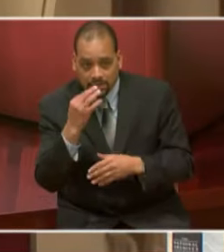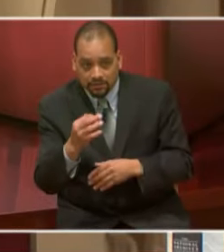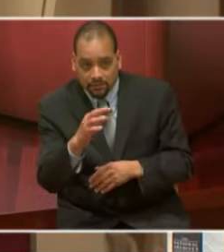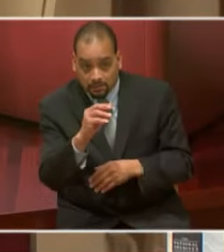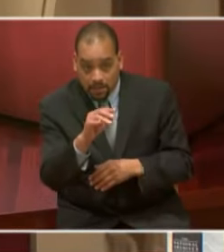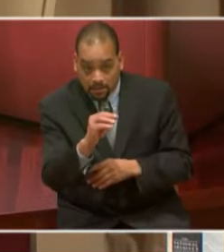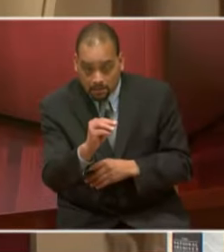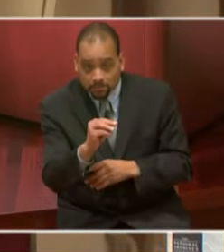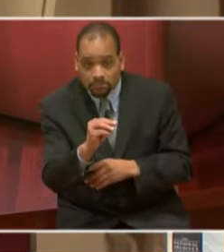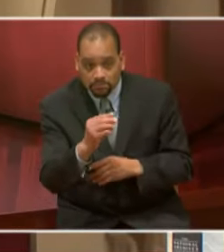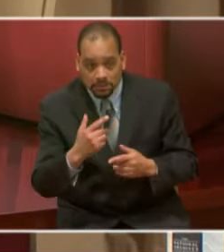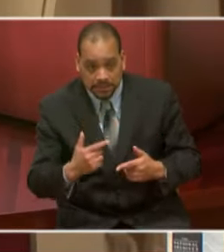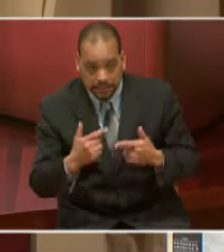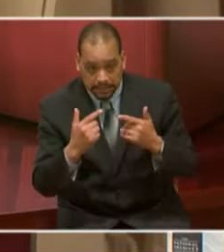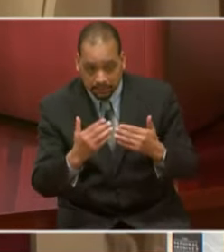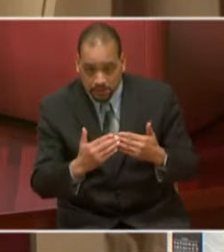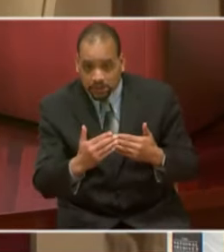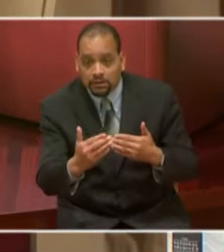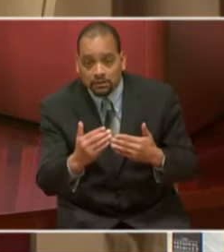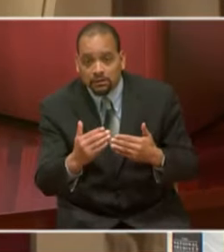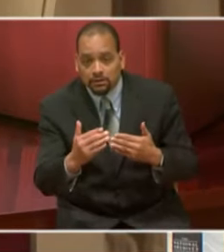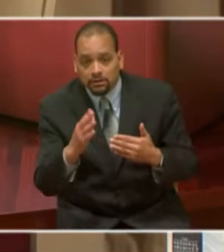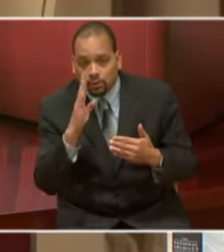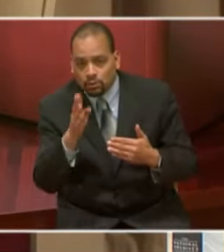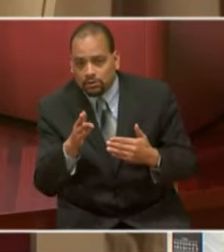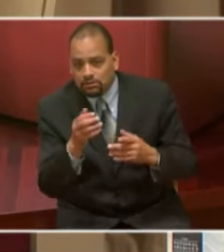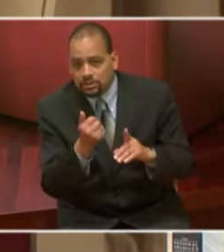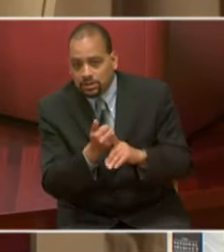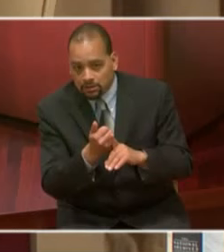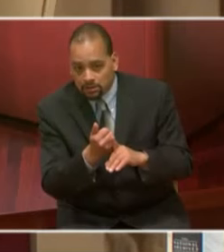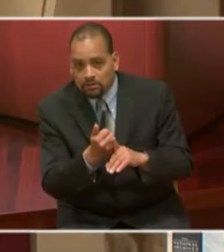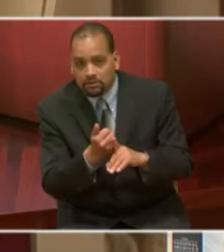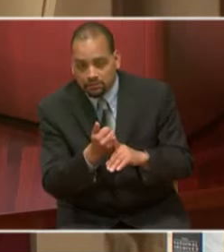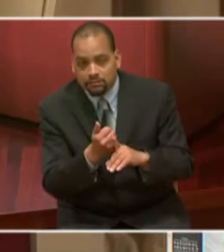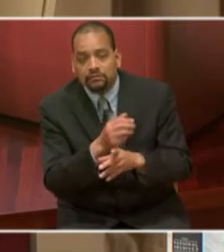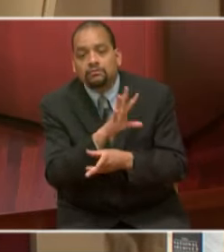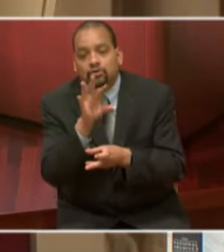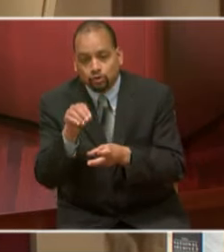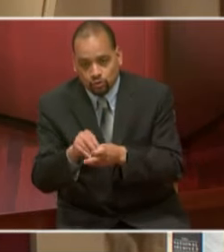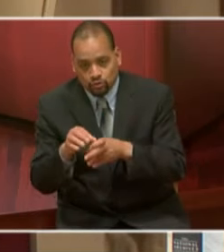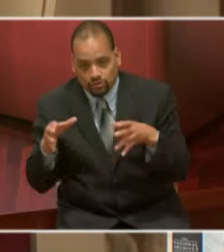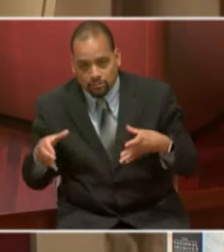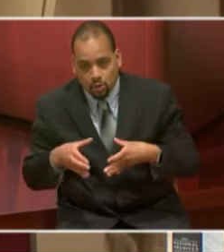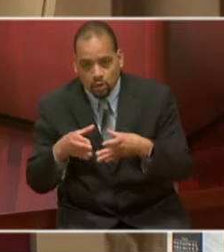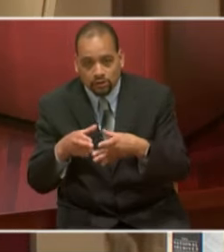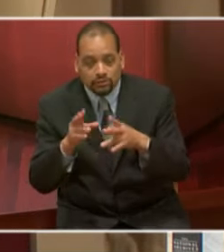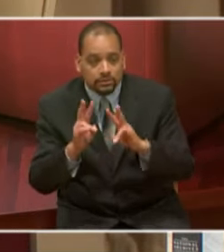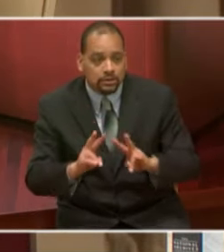Well, you're going to get me in trouble. Good trouble. I'm sorry. No, that's okay.